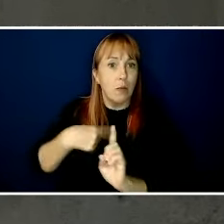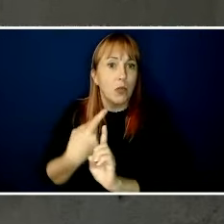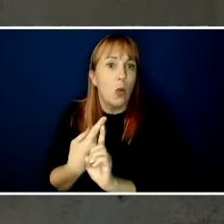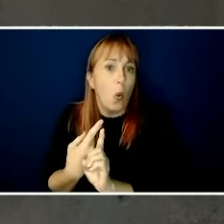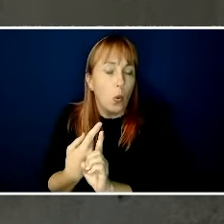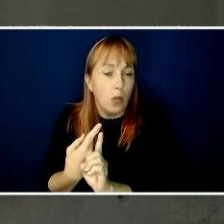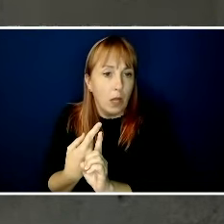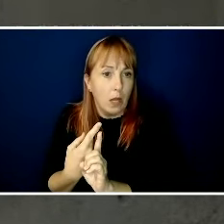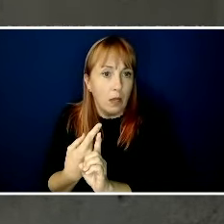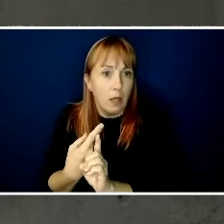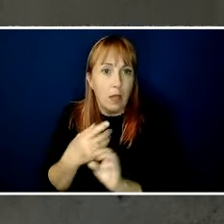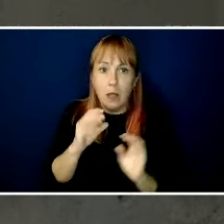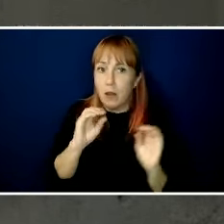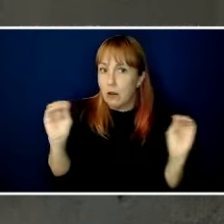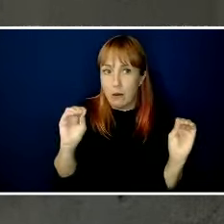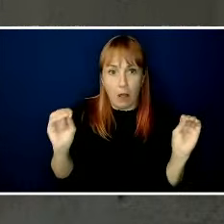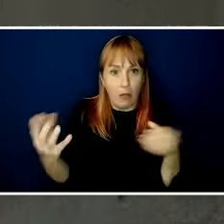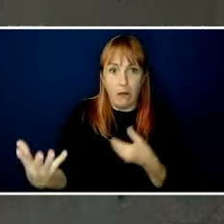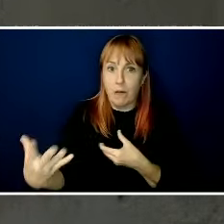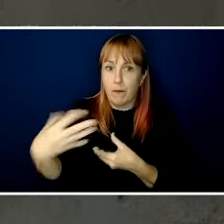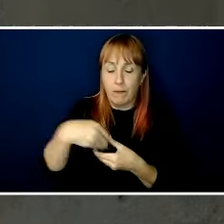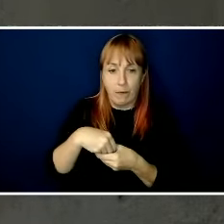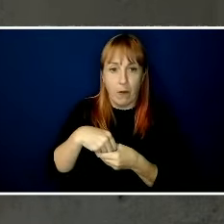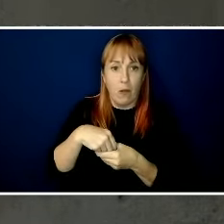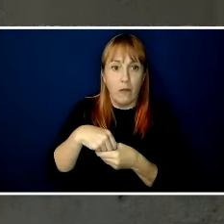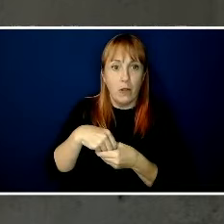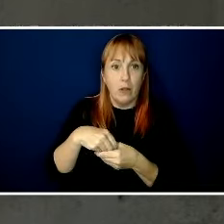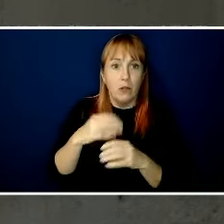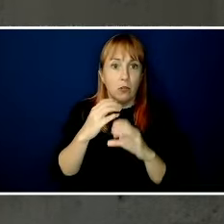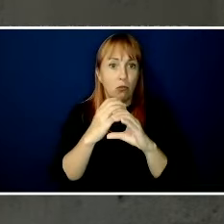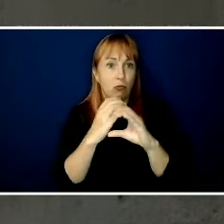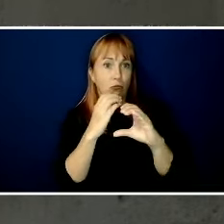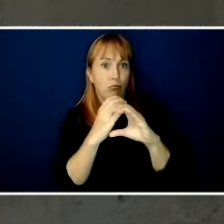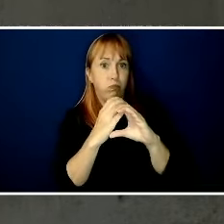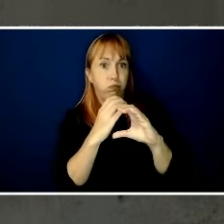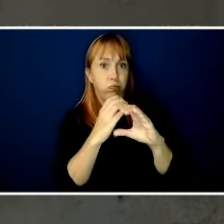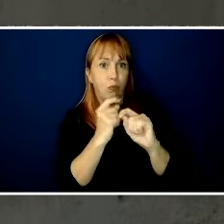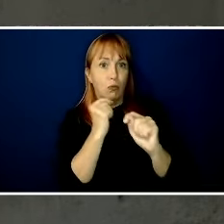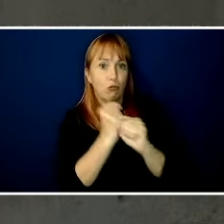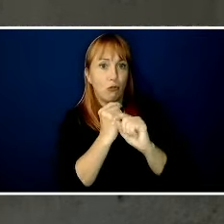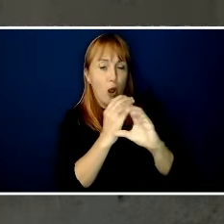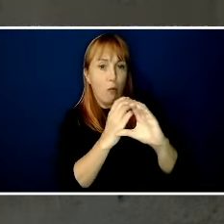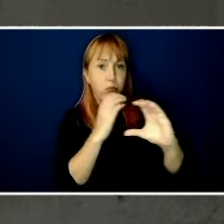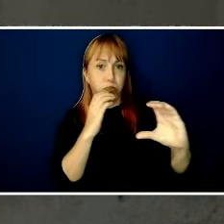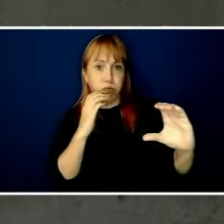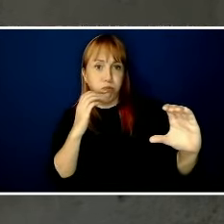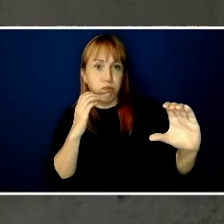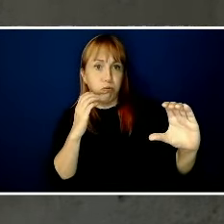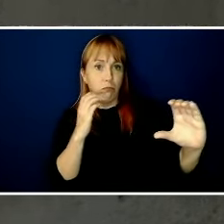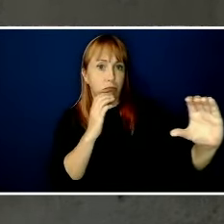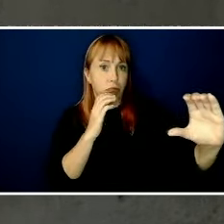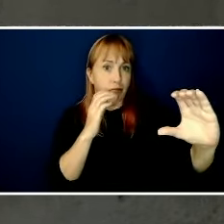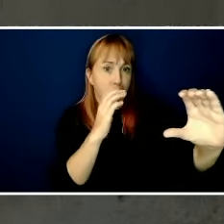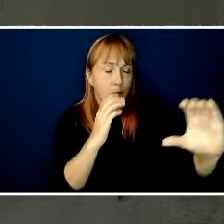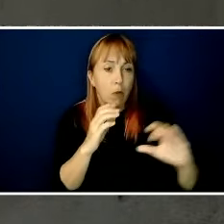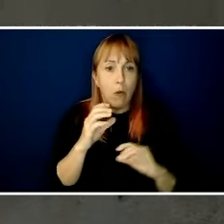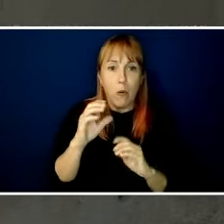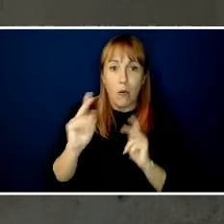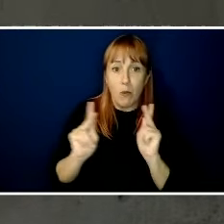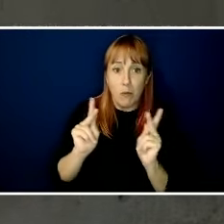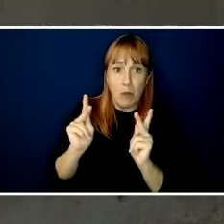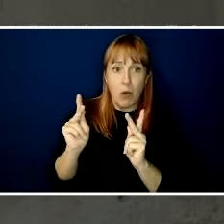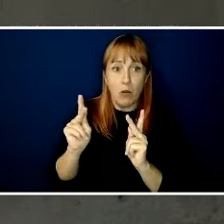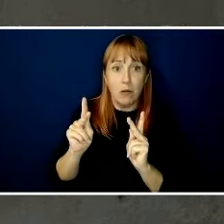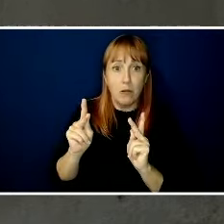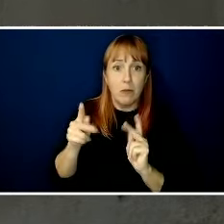have anything to do with truck service or people supplying, picking